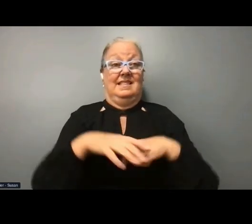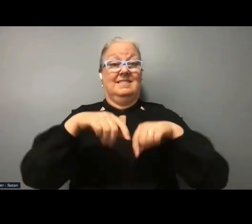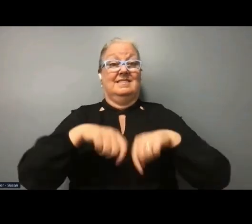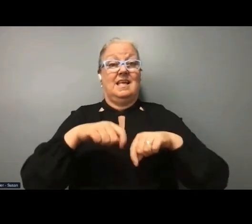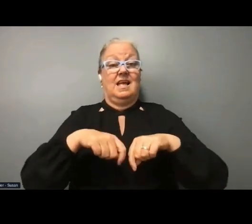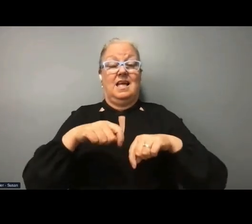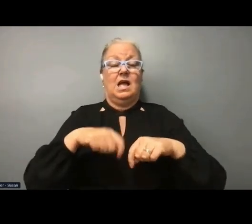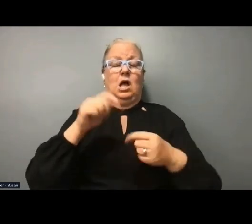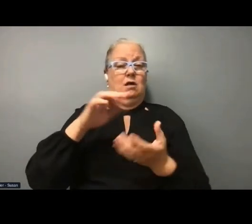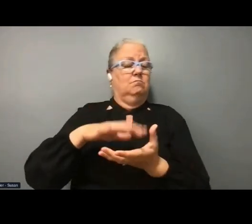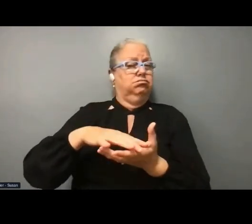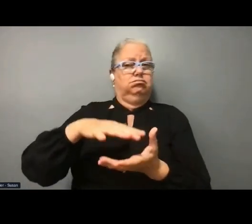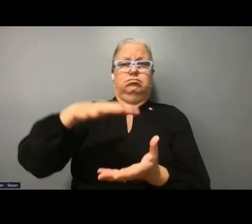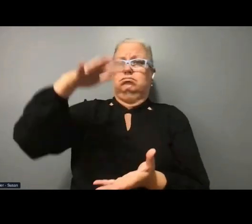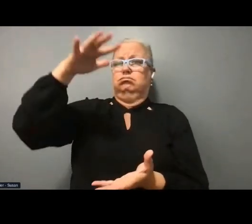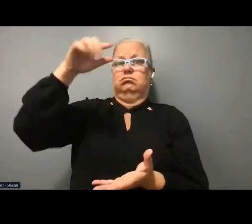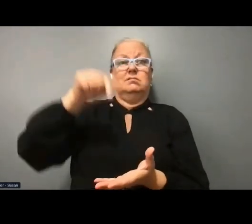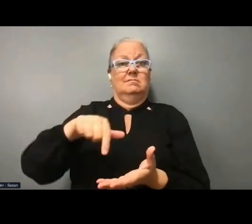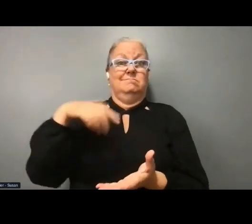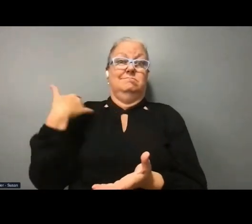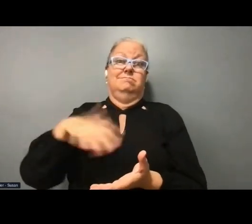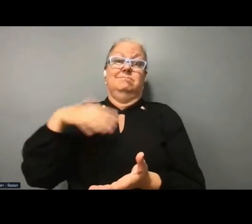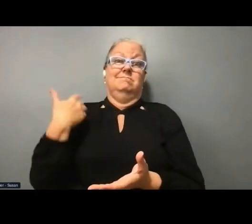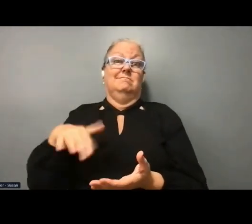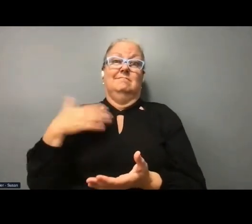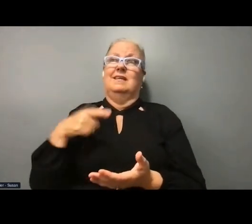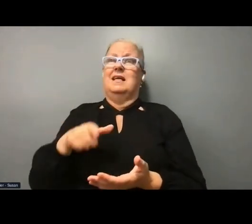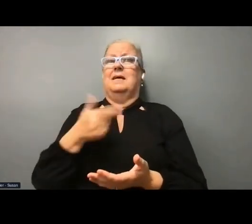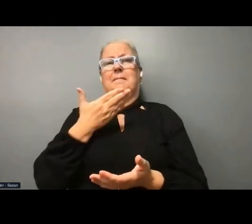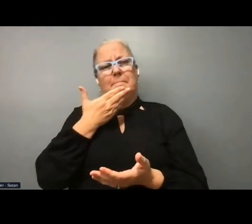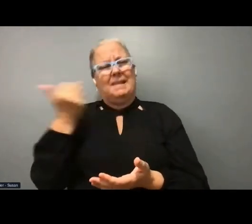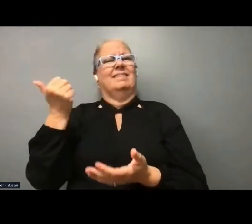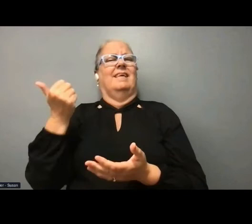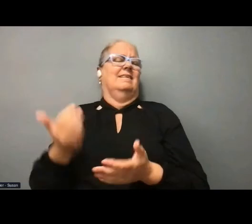huge improvement in number of cases that we are receiving.